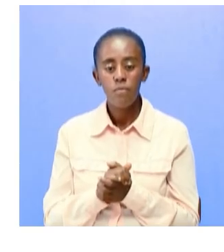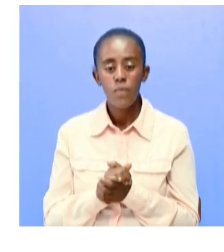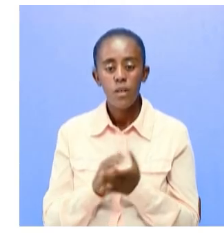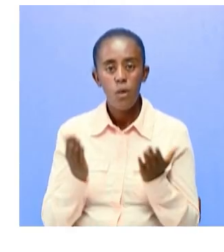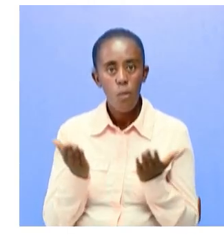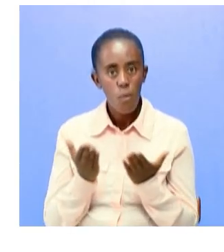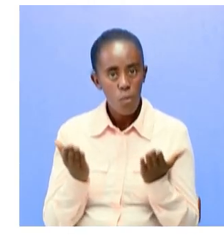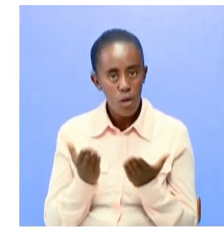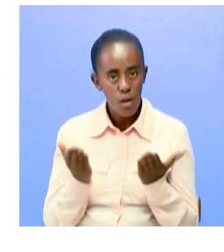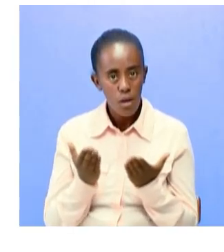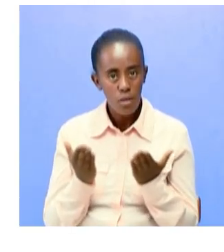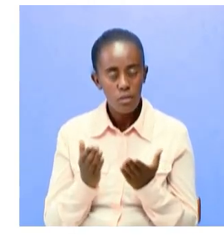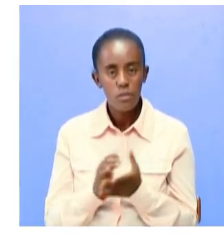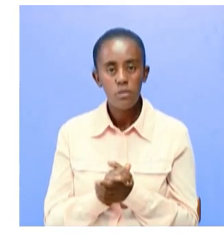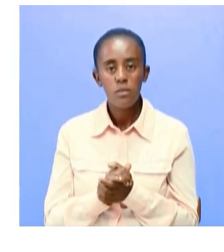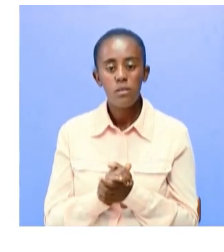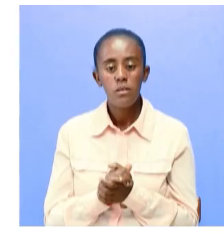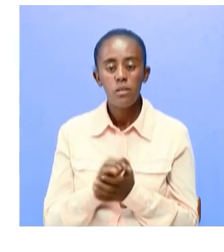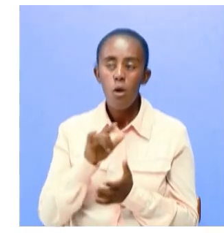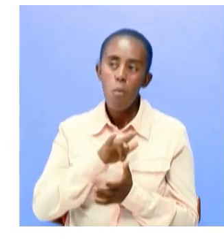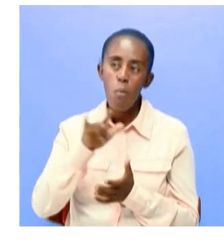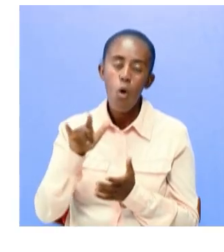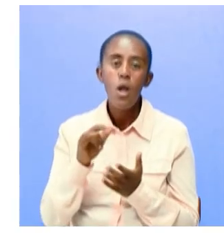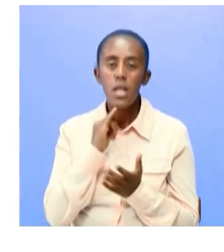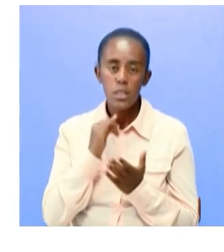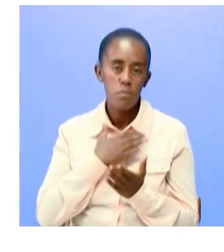where Bole is, please?